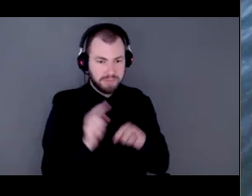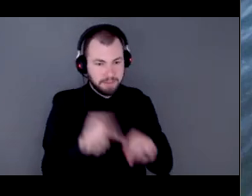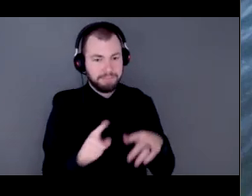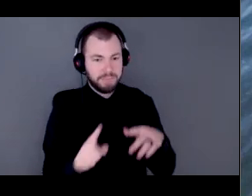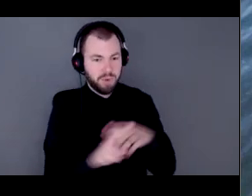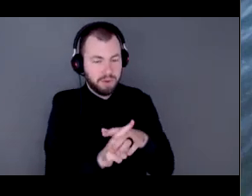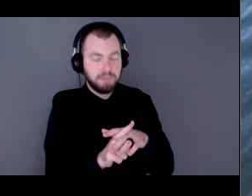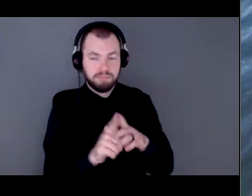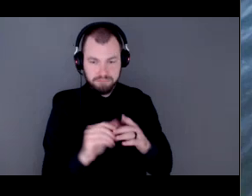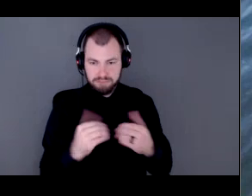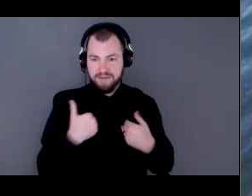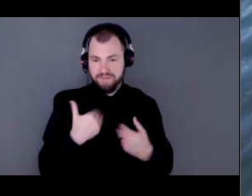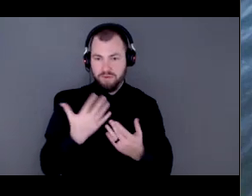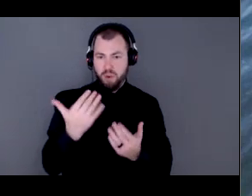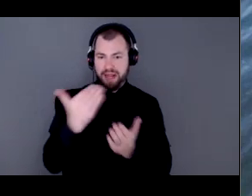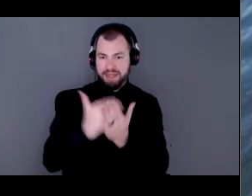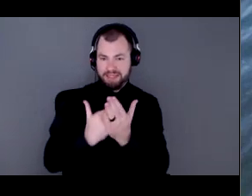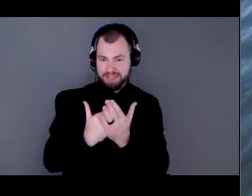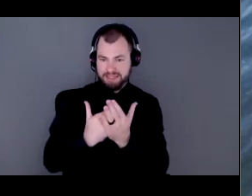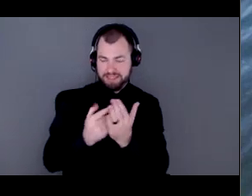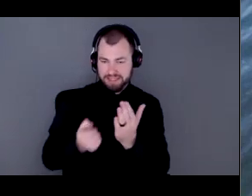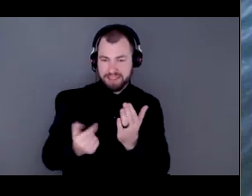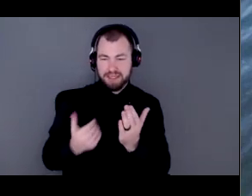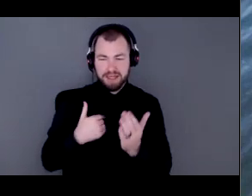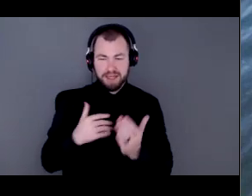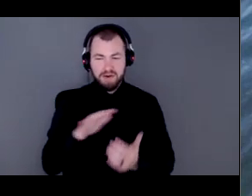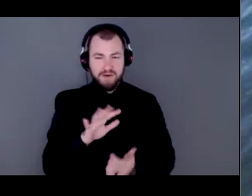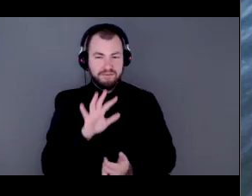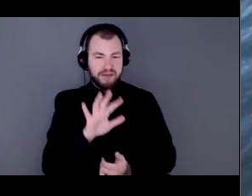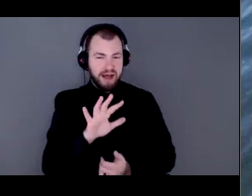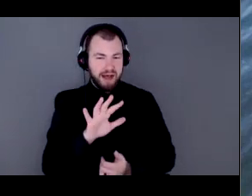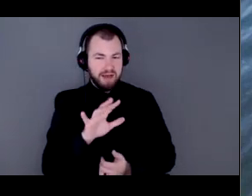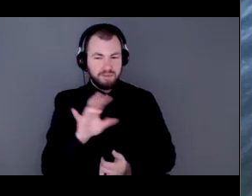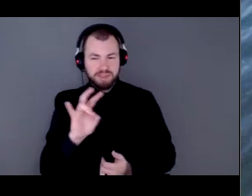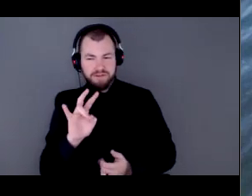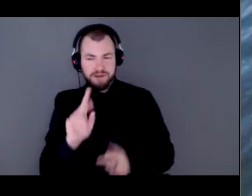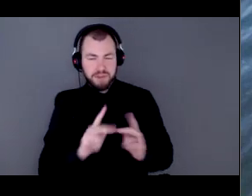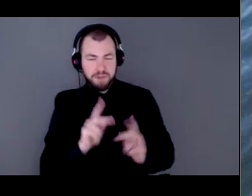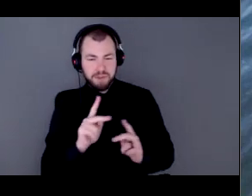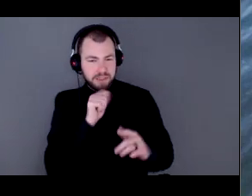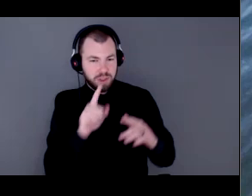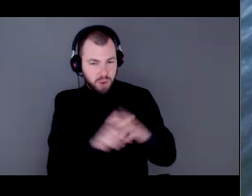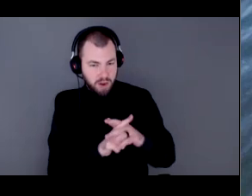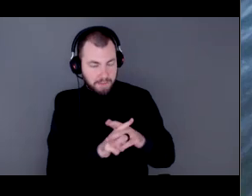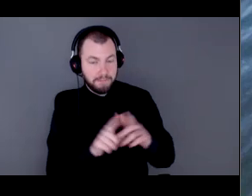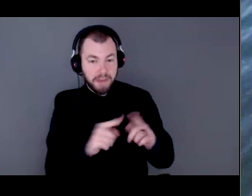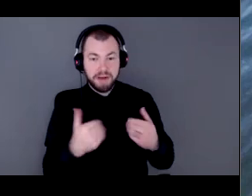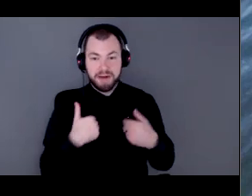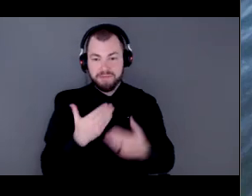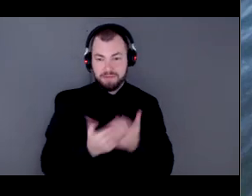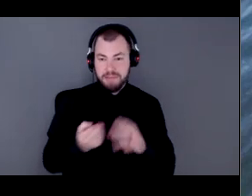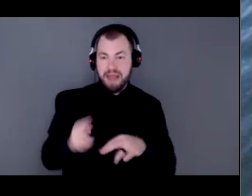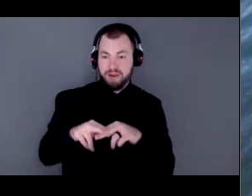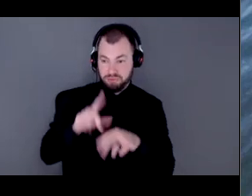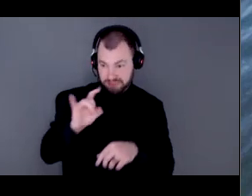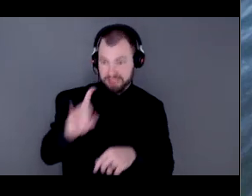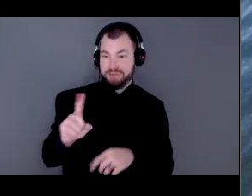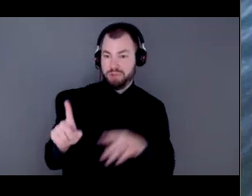list and we had about 5 or 7 people that didn't show up, but we had some extras that did, so it worked